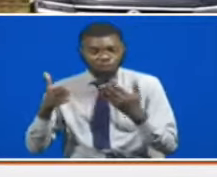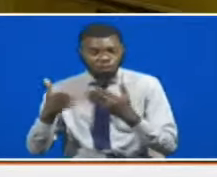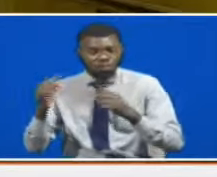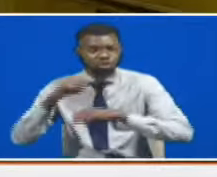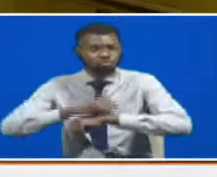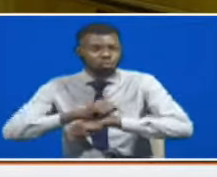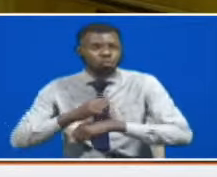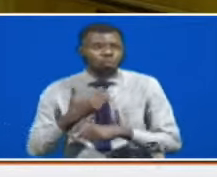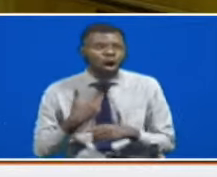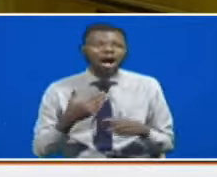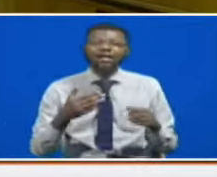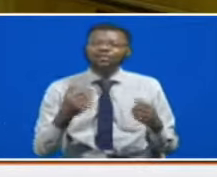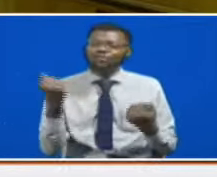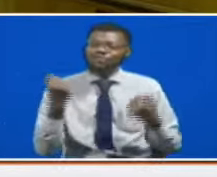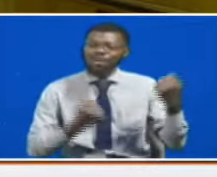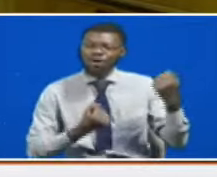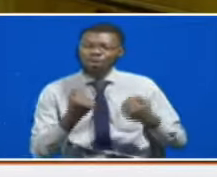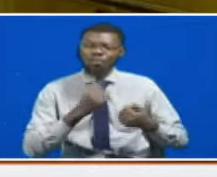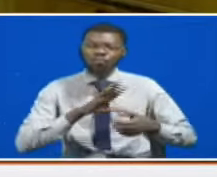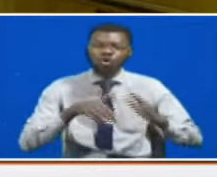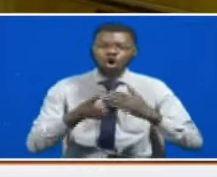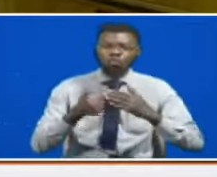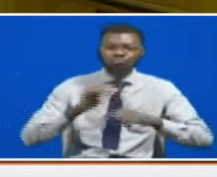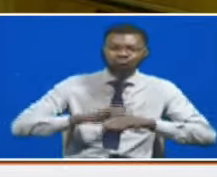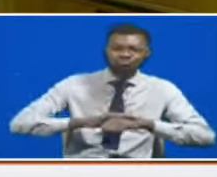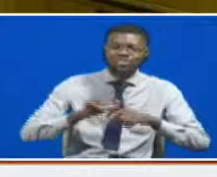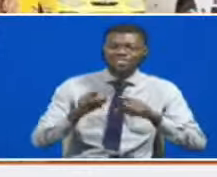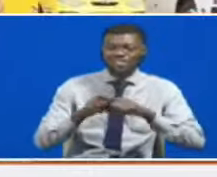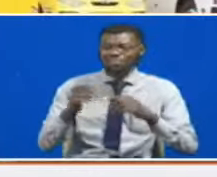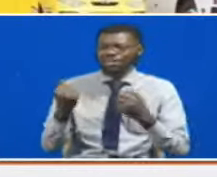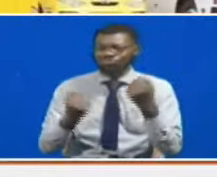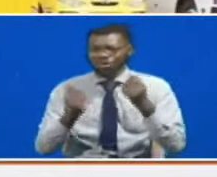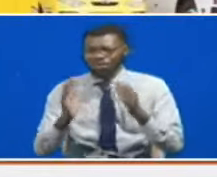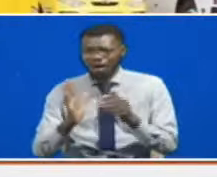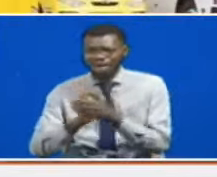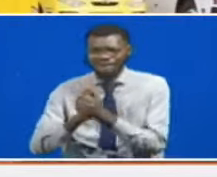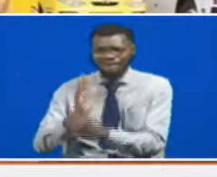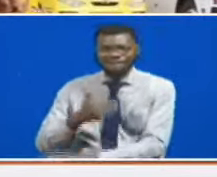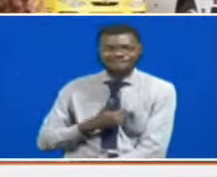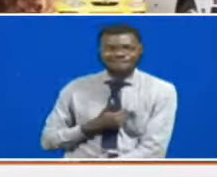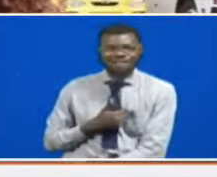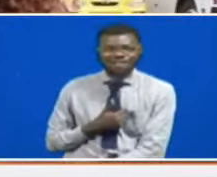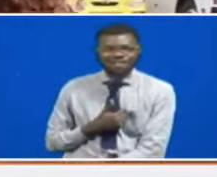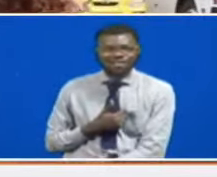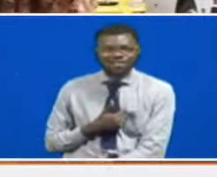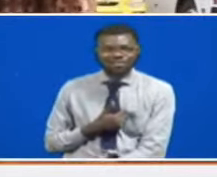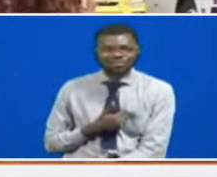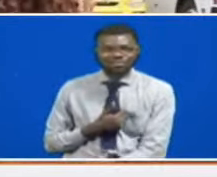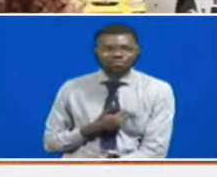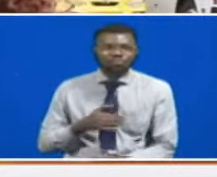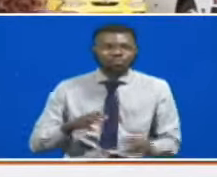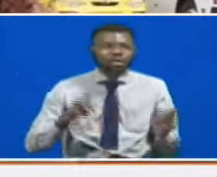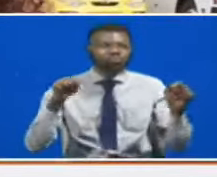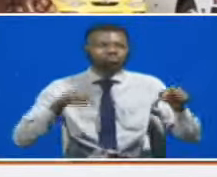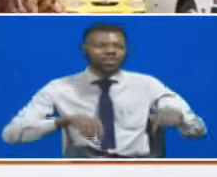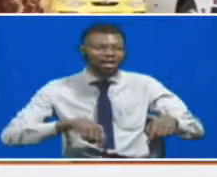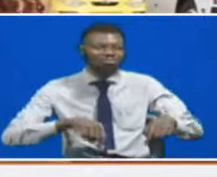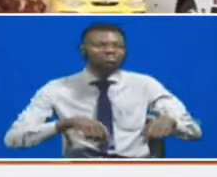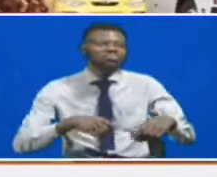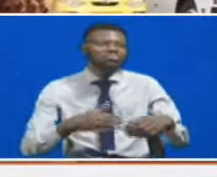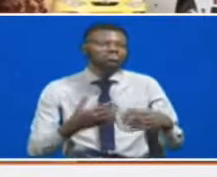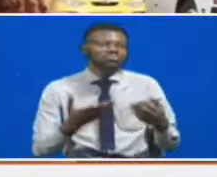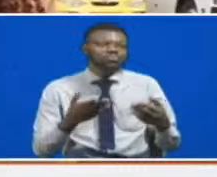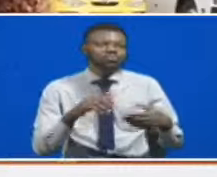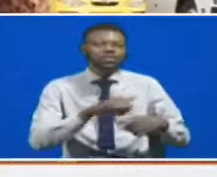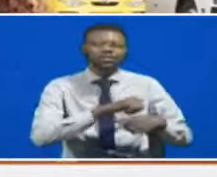all vehicles are in good condition and the drivers are well skilled. Today it was mainly a clinic, a reminder